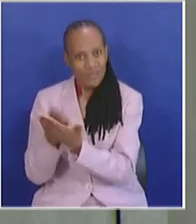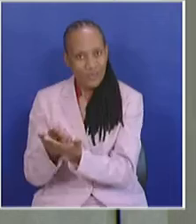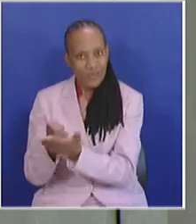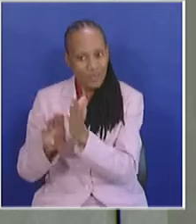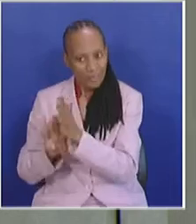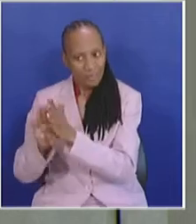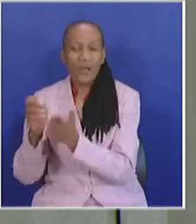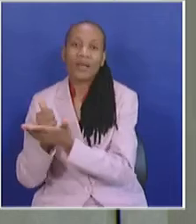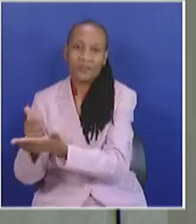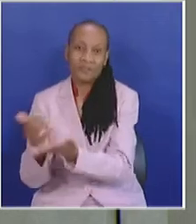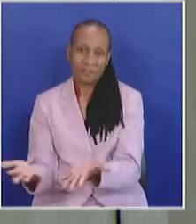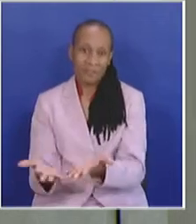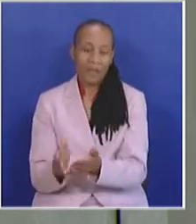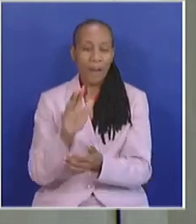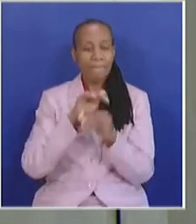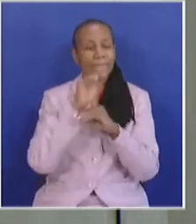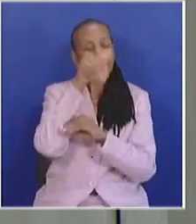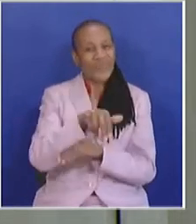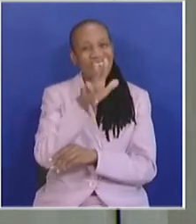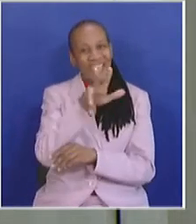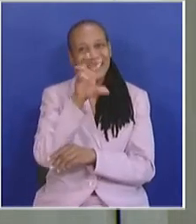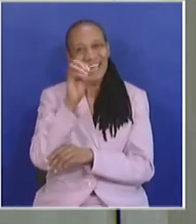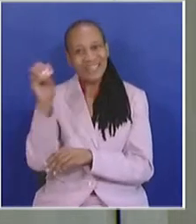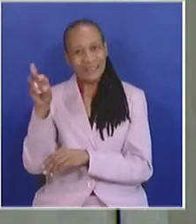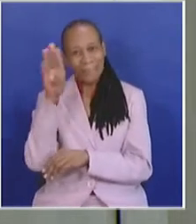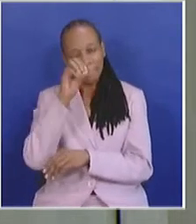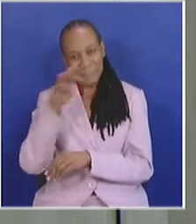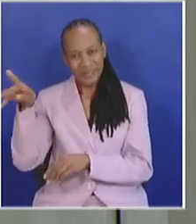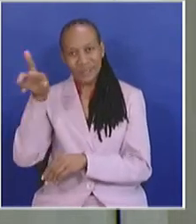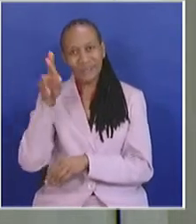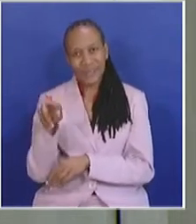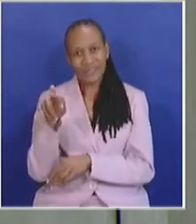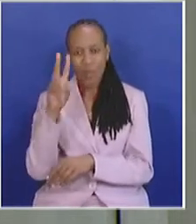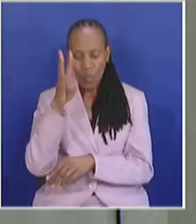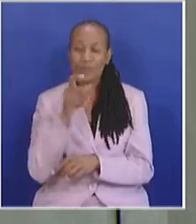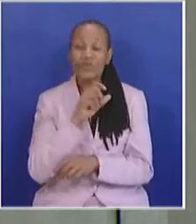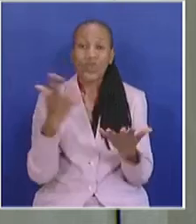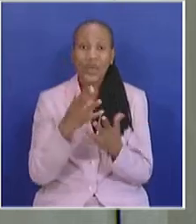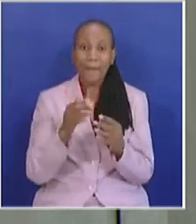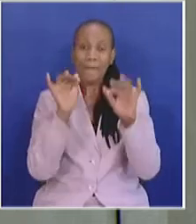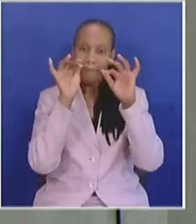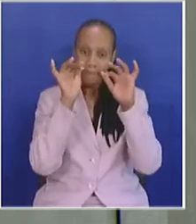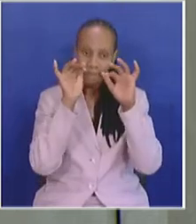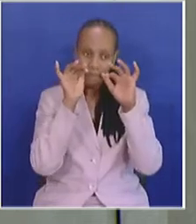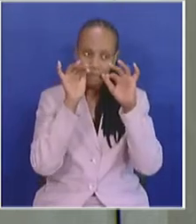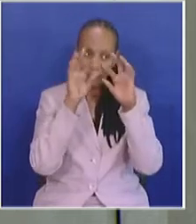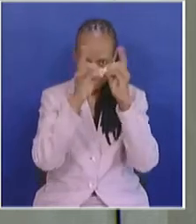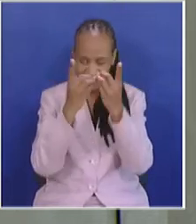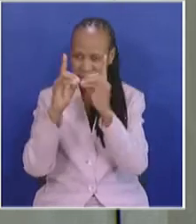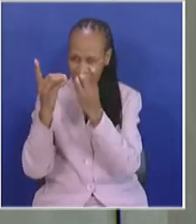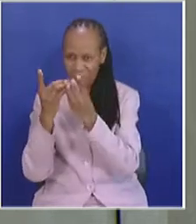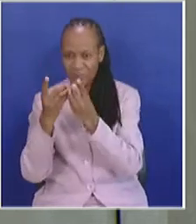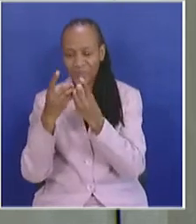than 800 billion rand will be spent by public sector alone in 3 years. Transport